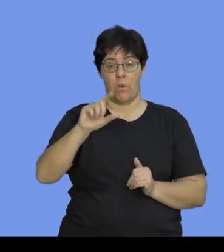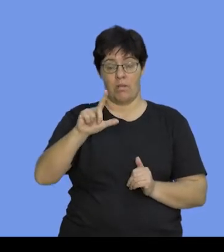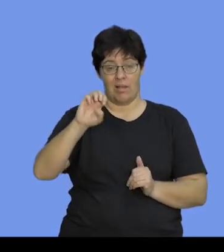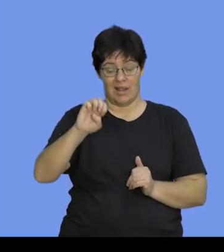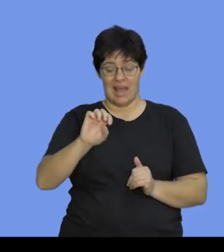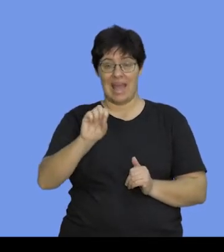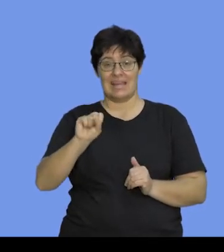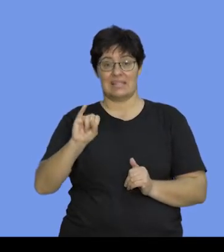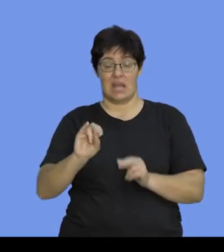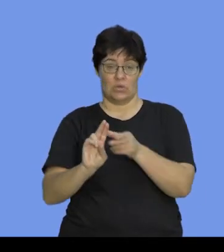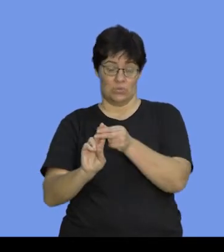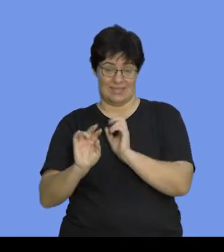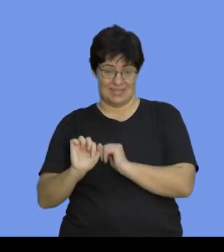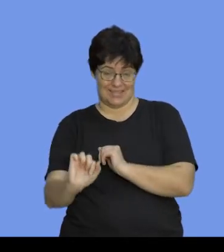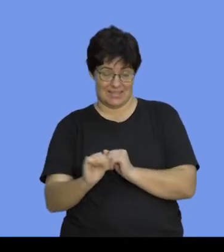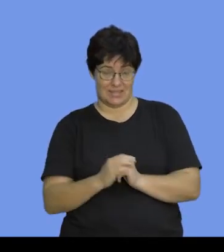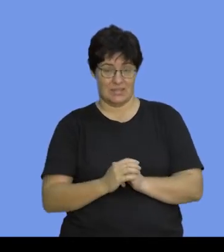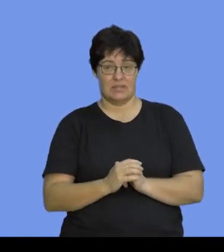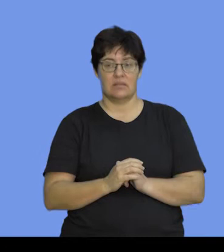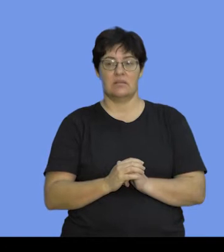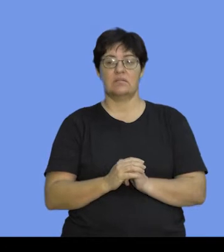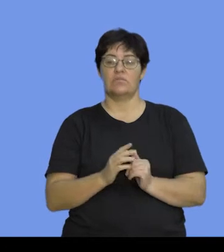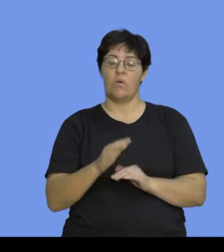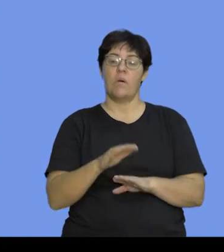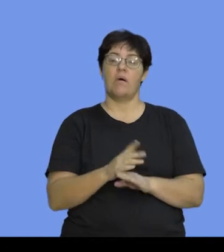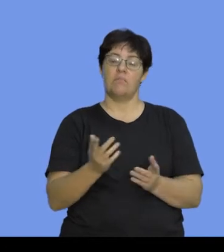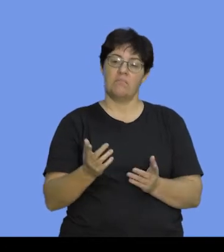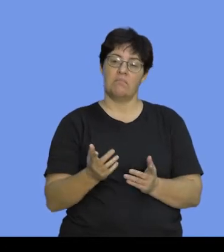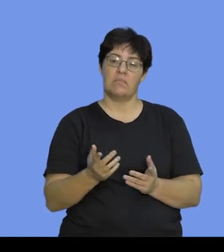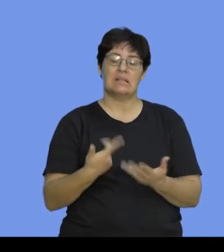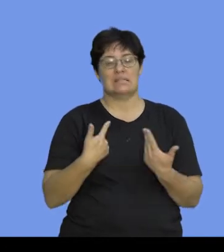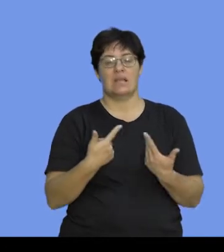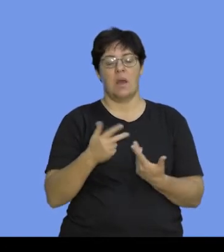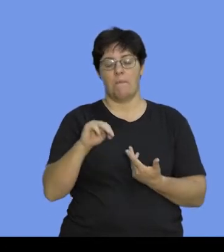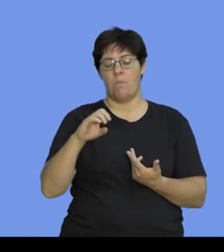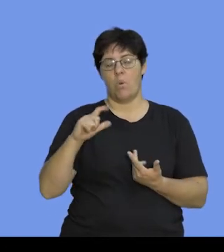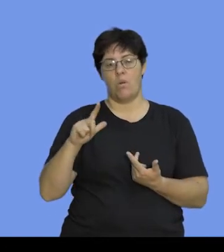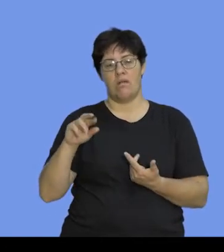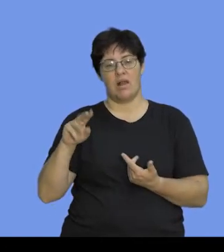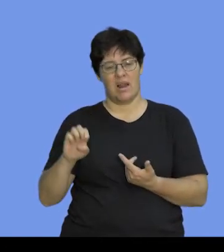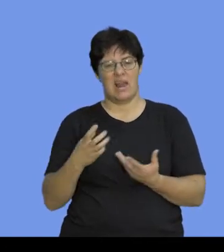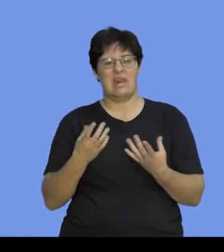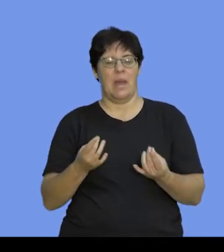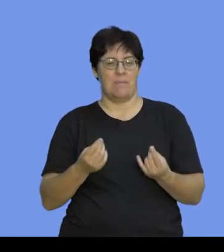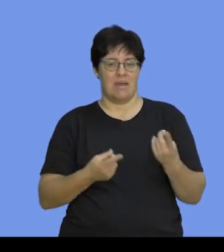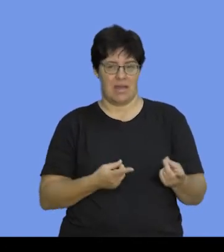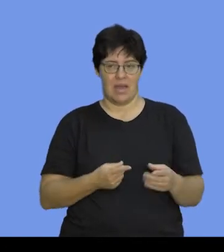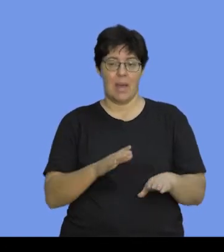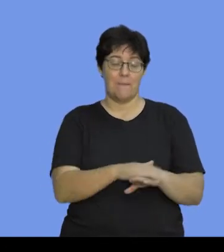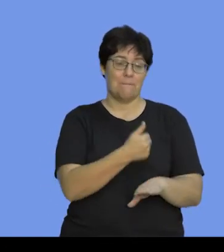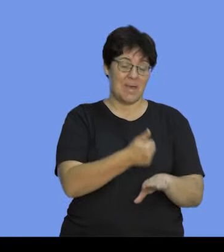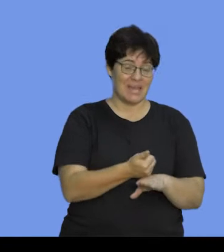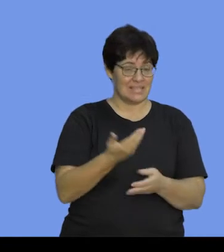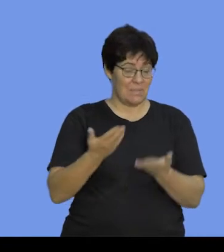quantity of matter. Okay, so the mole is just a number which is also based on the mass of